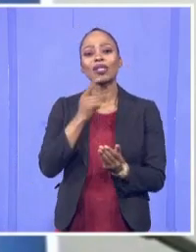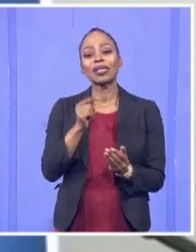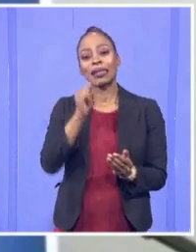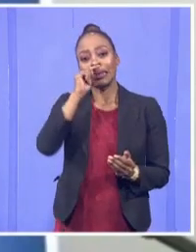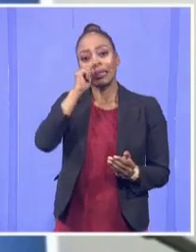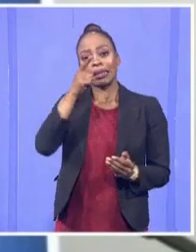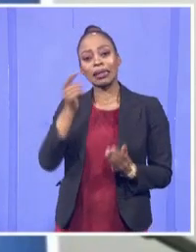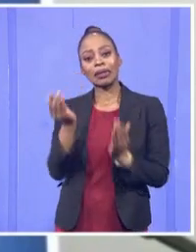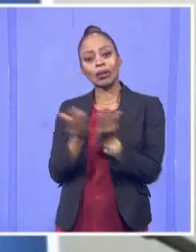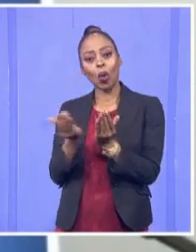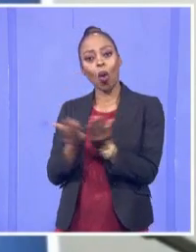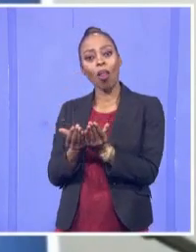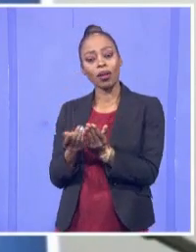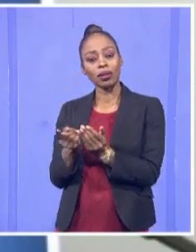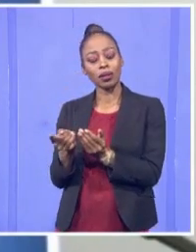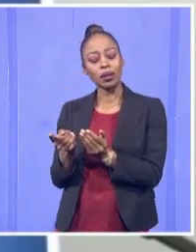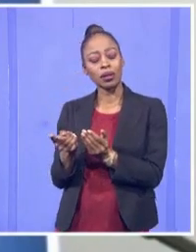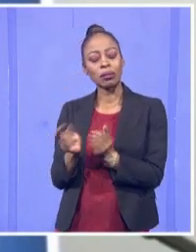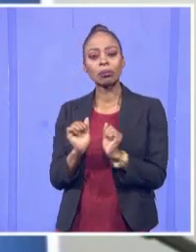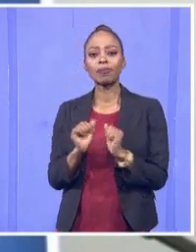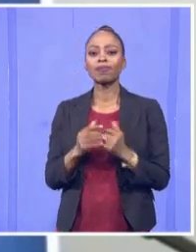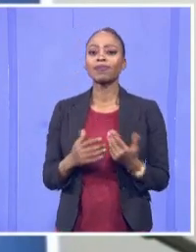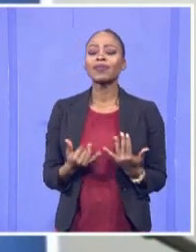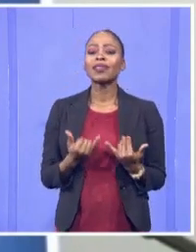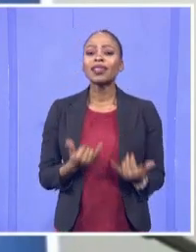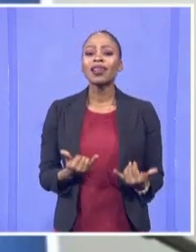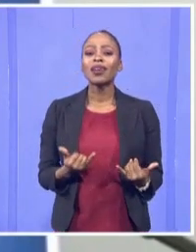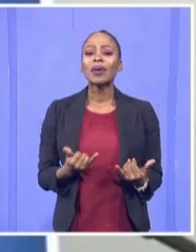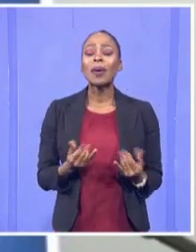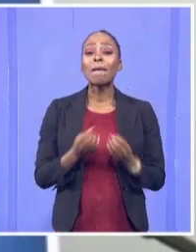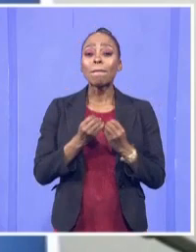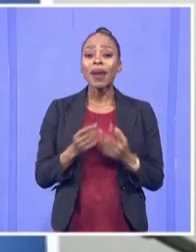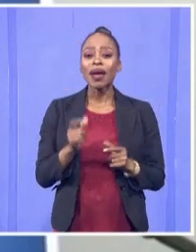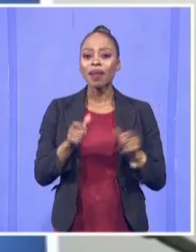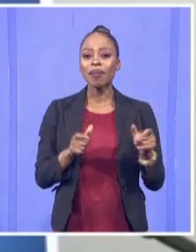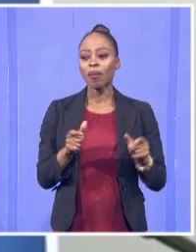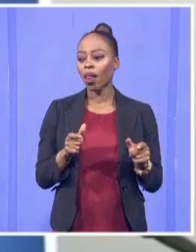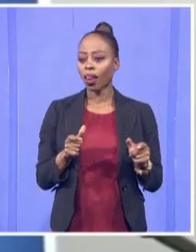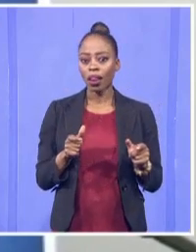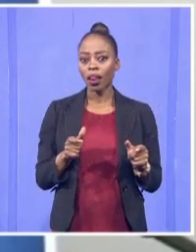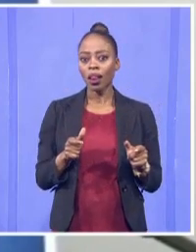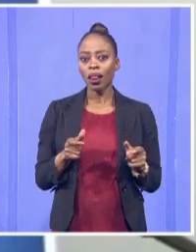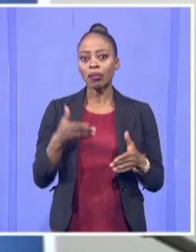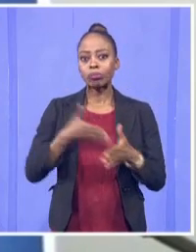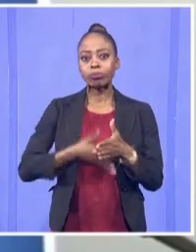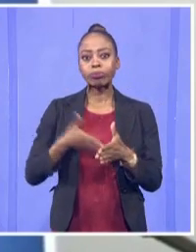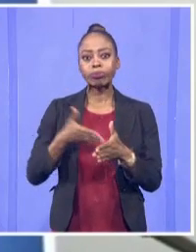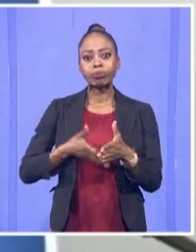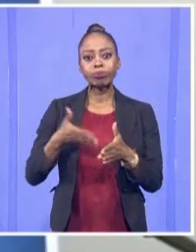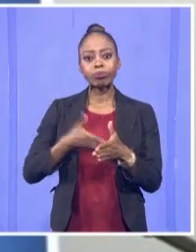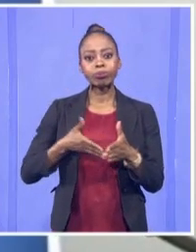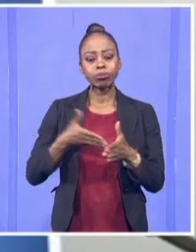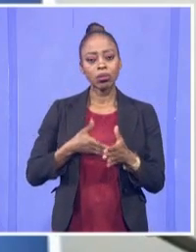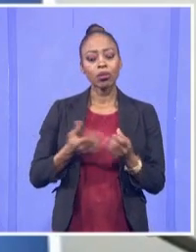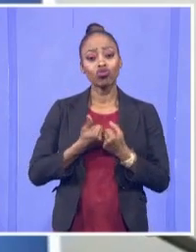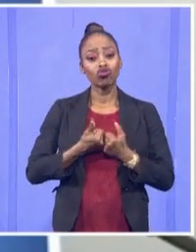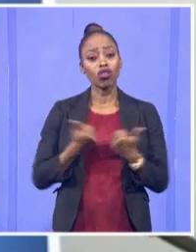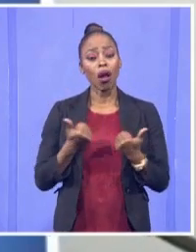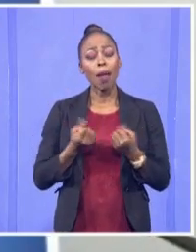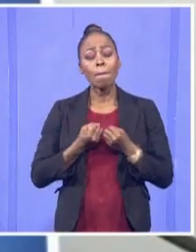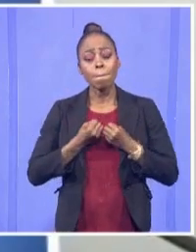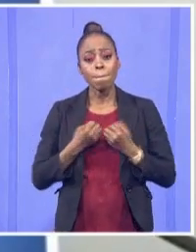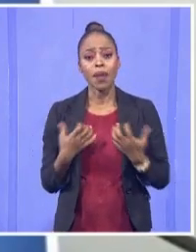C schools. In doing so, many people were countering many challenges.